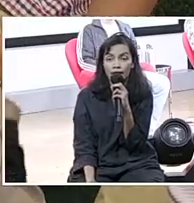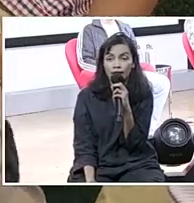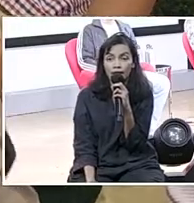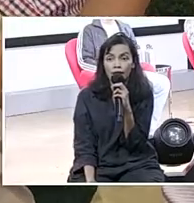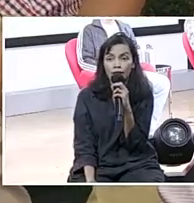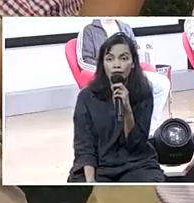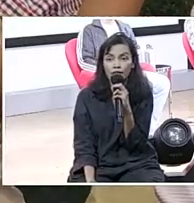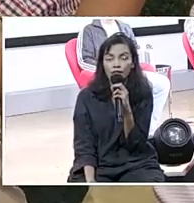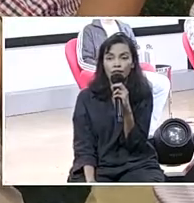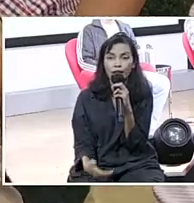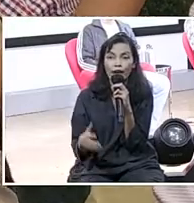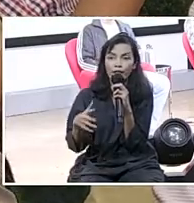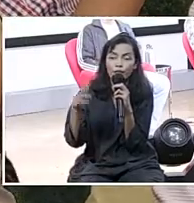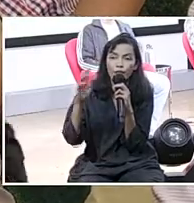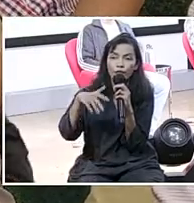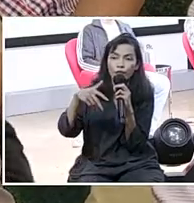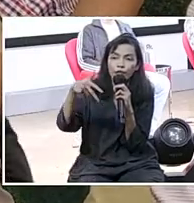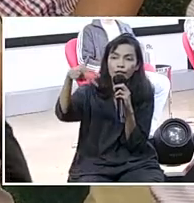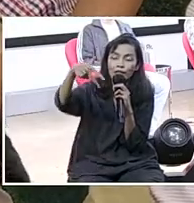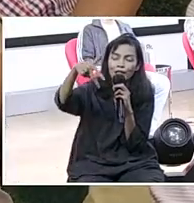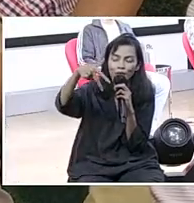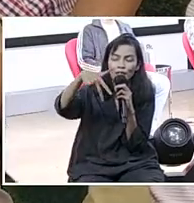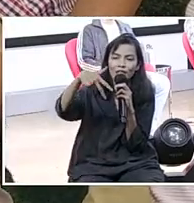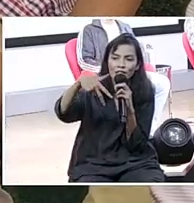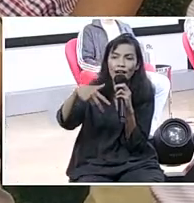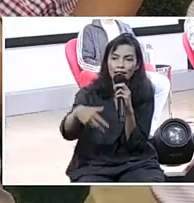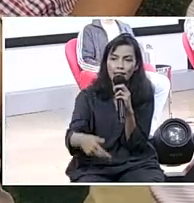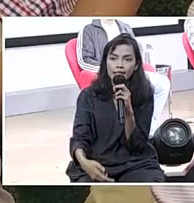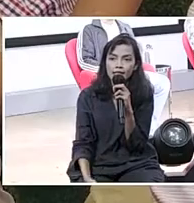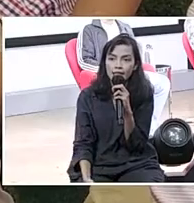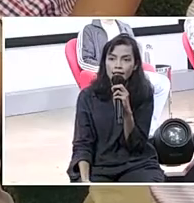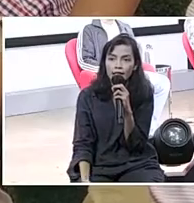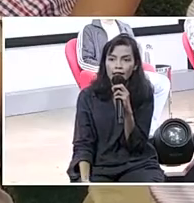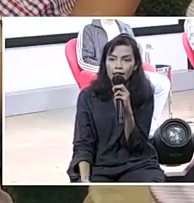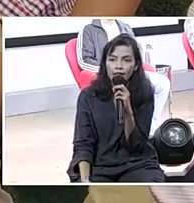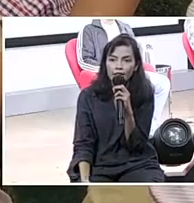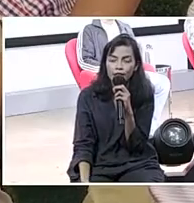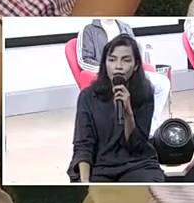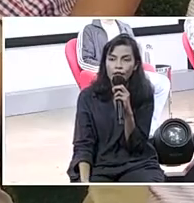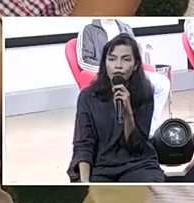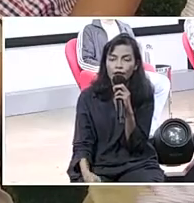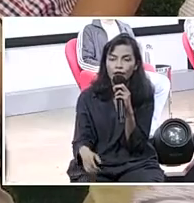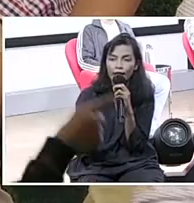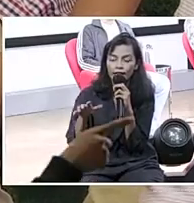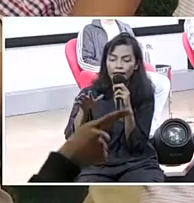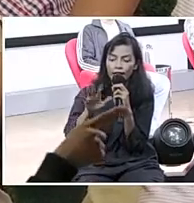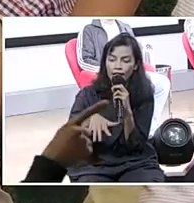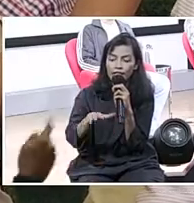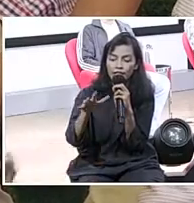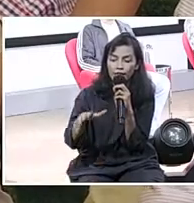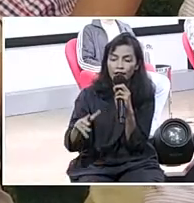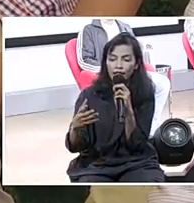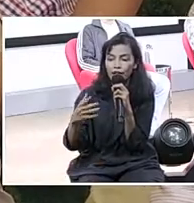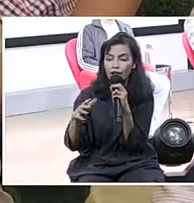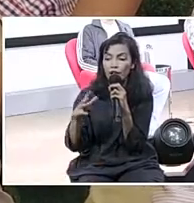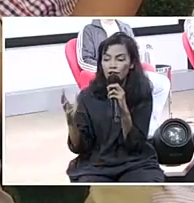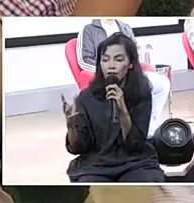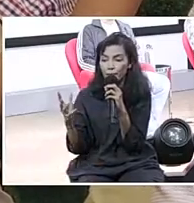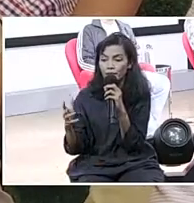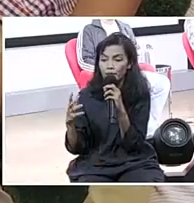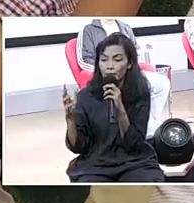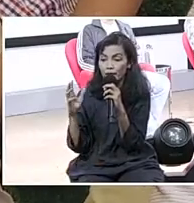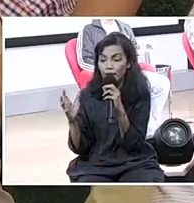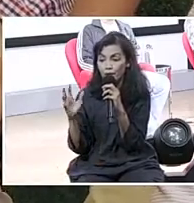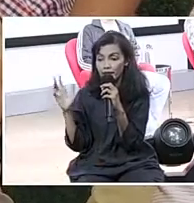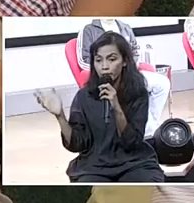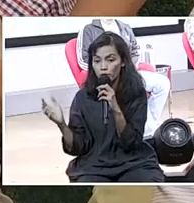And for instance, we have to move to another islands, and Like in here in Java, there are a lot of